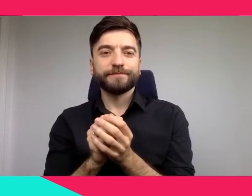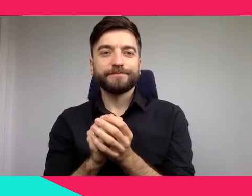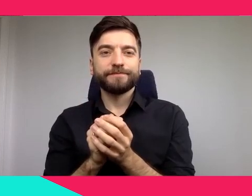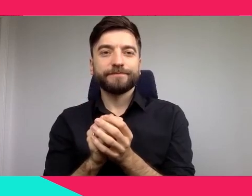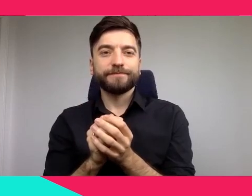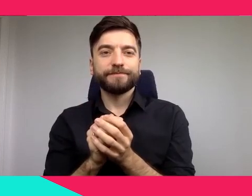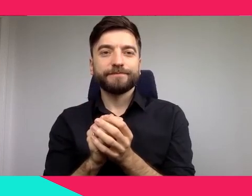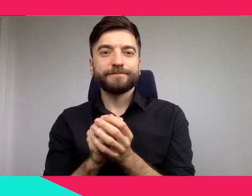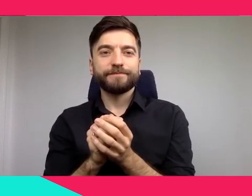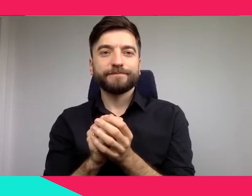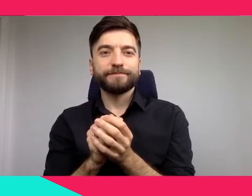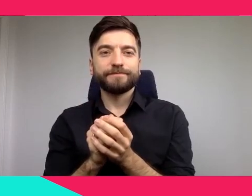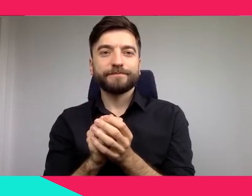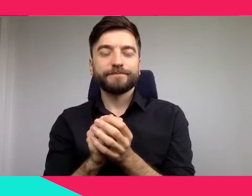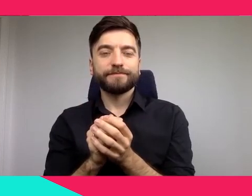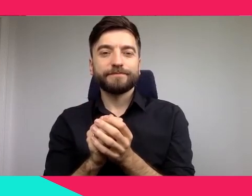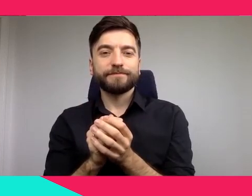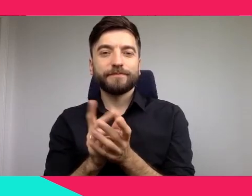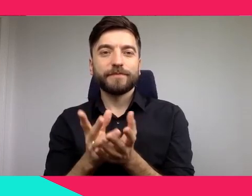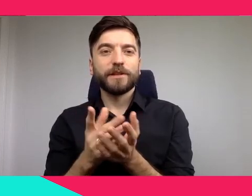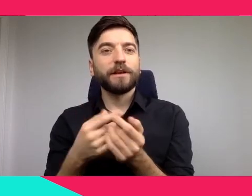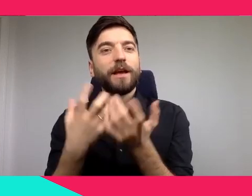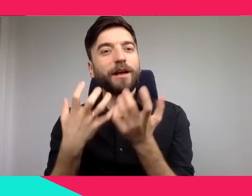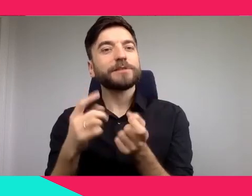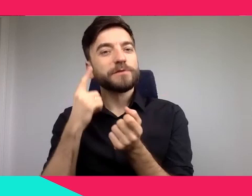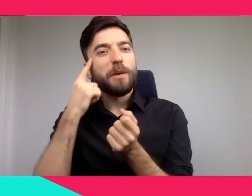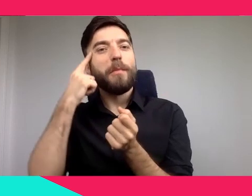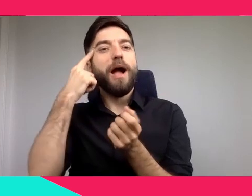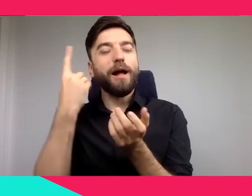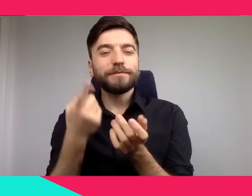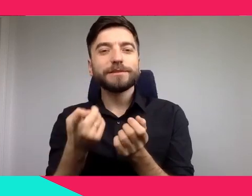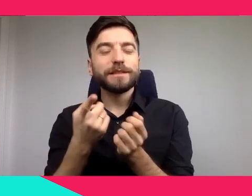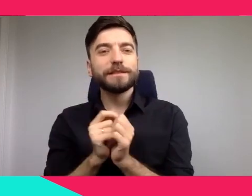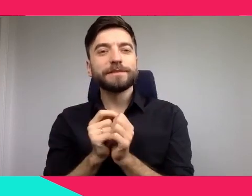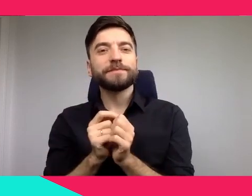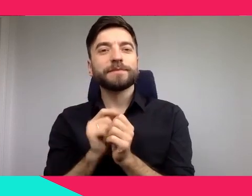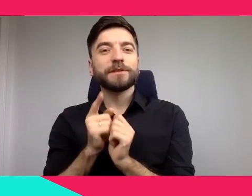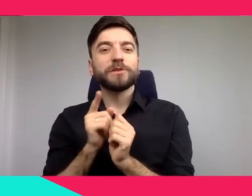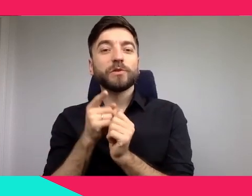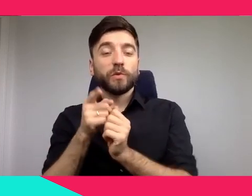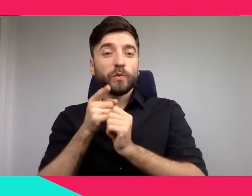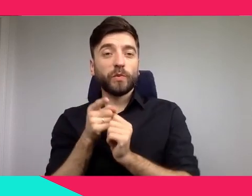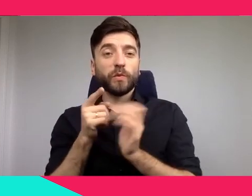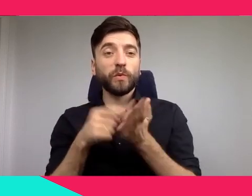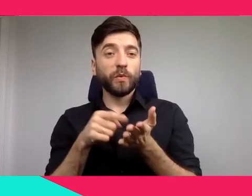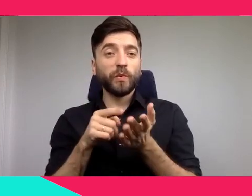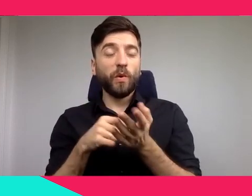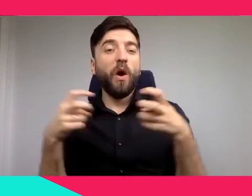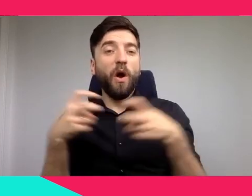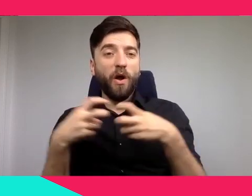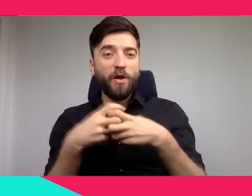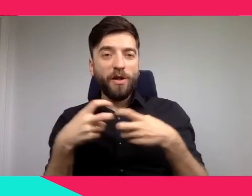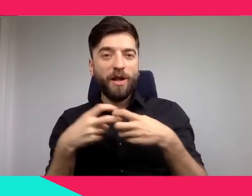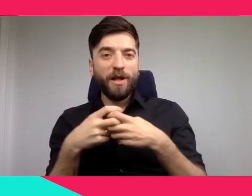is that the images that you put online and share, don't just you put them on your own website, but do share them